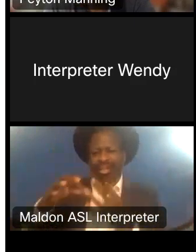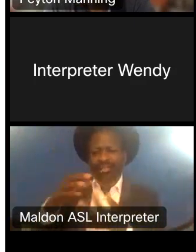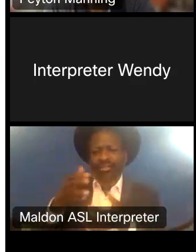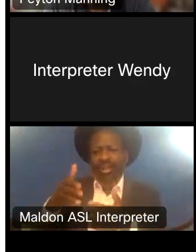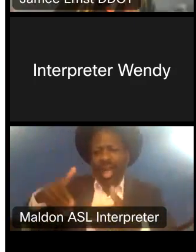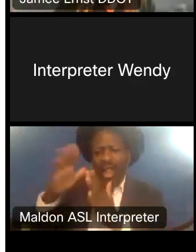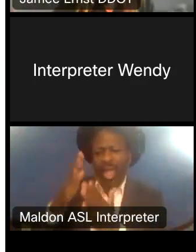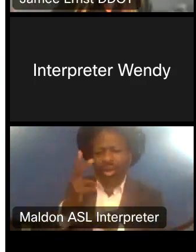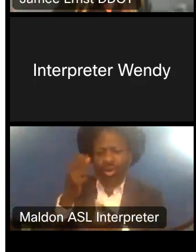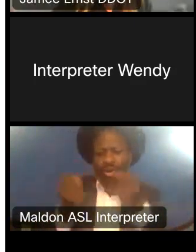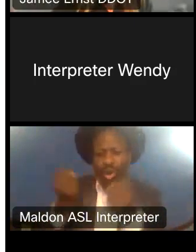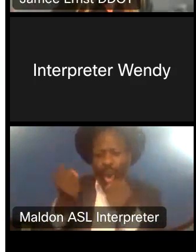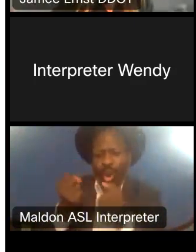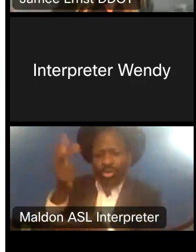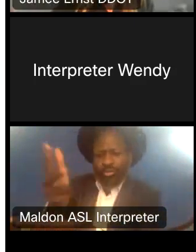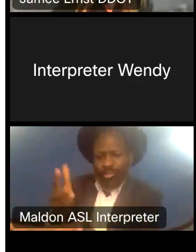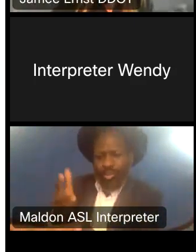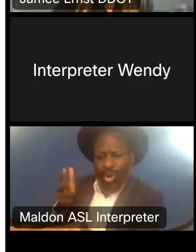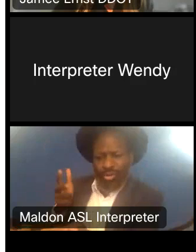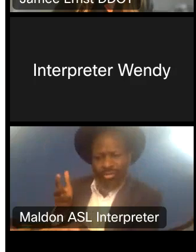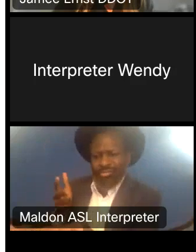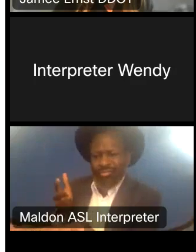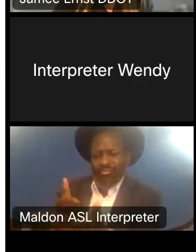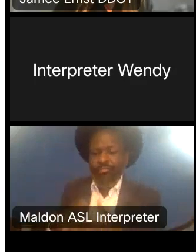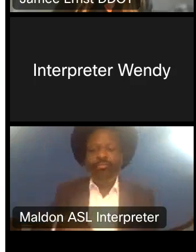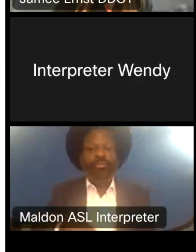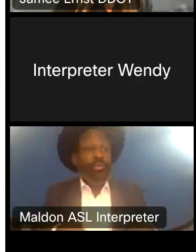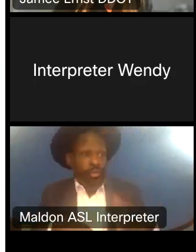Chris or Carolyn, could you speak to that question?